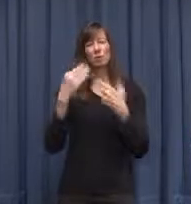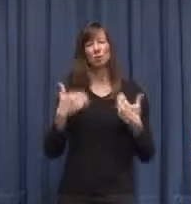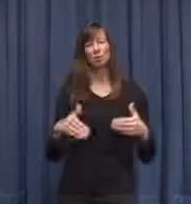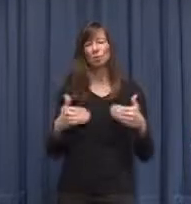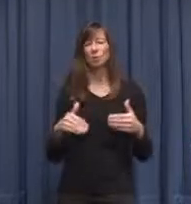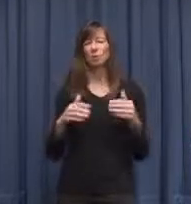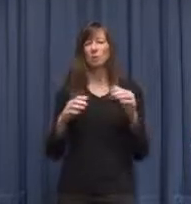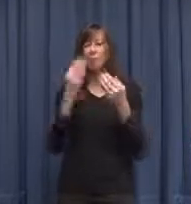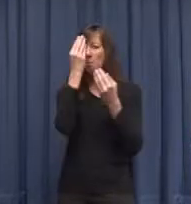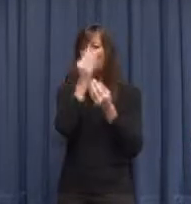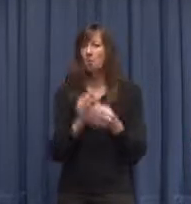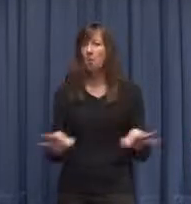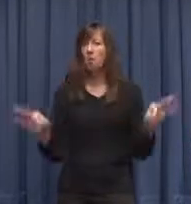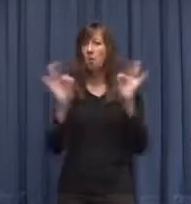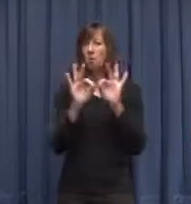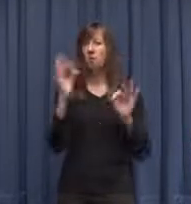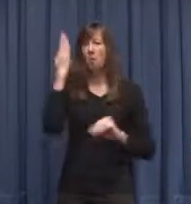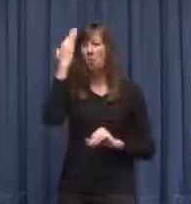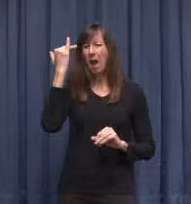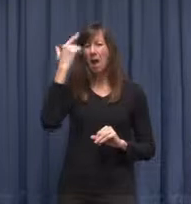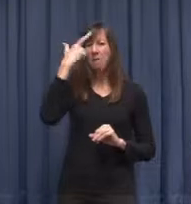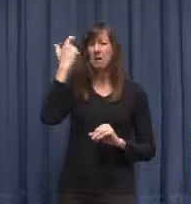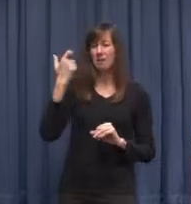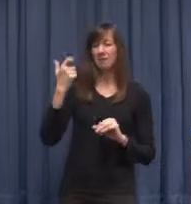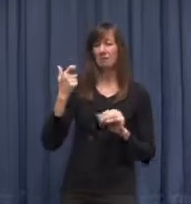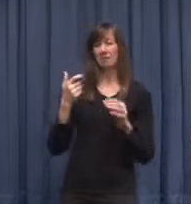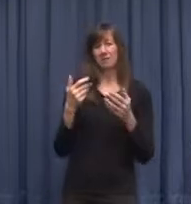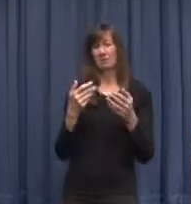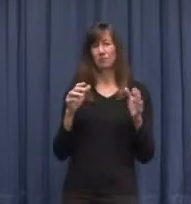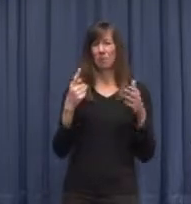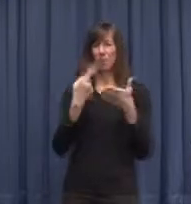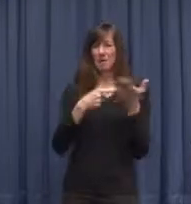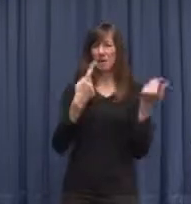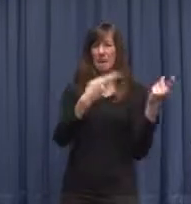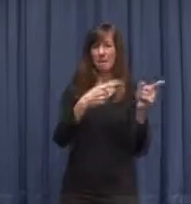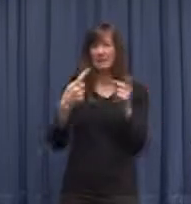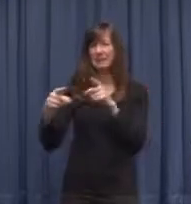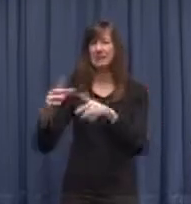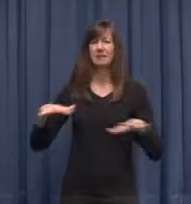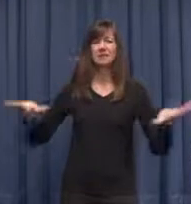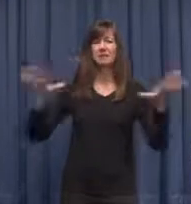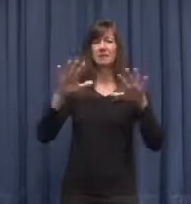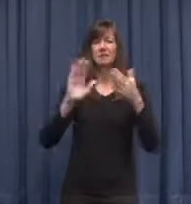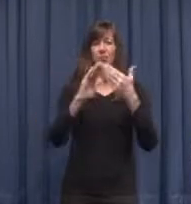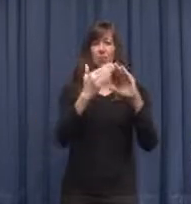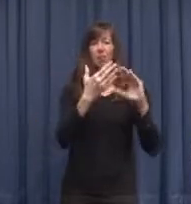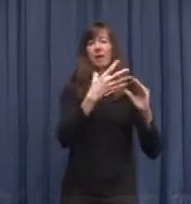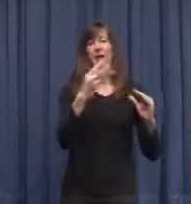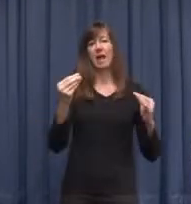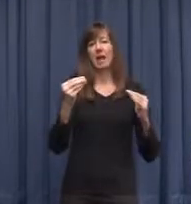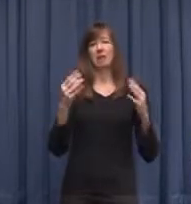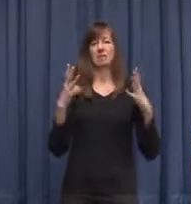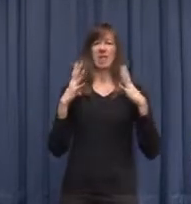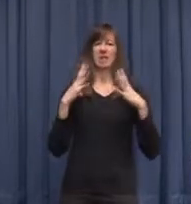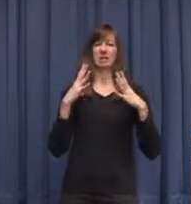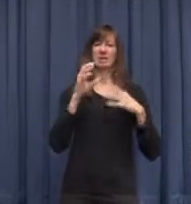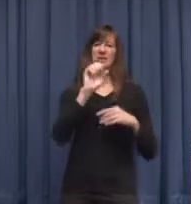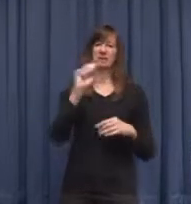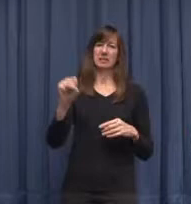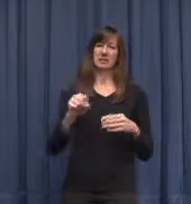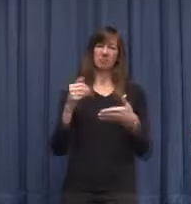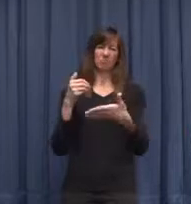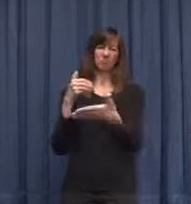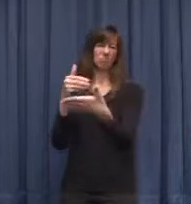with Thanksgiving and the beginning of the holiday season. So I appreciate everyone joining us. We are going to, I'm